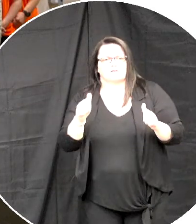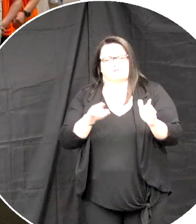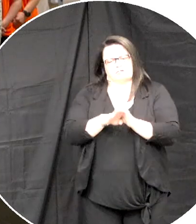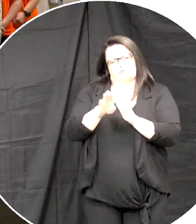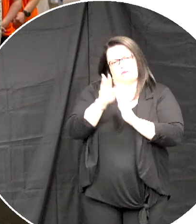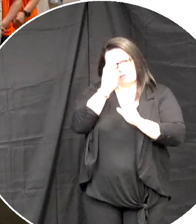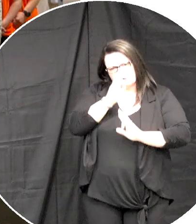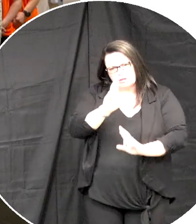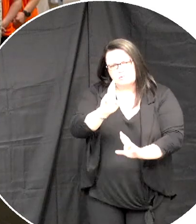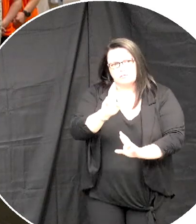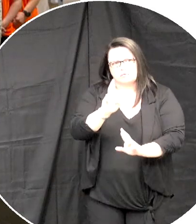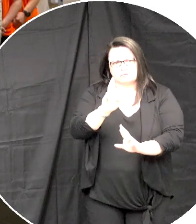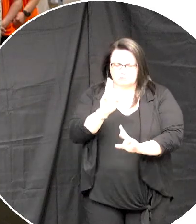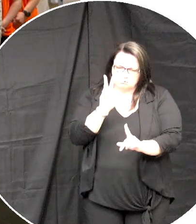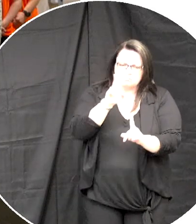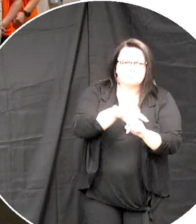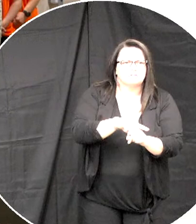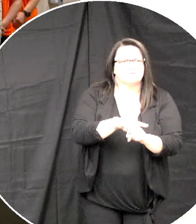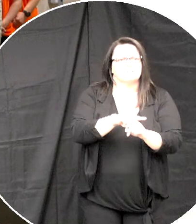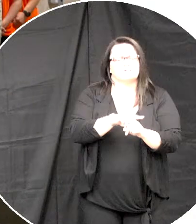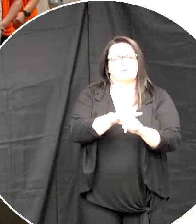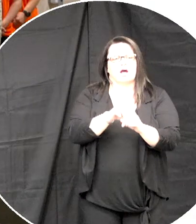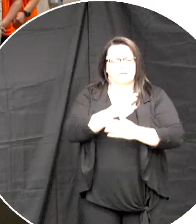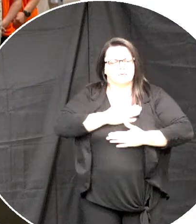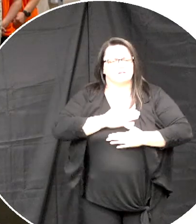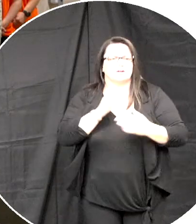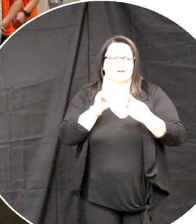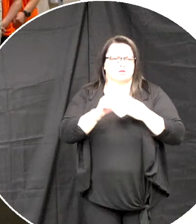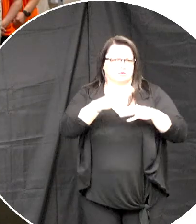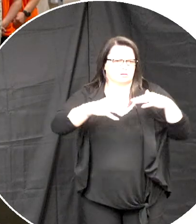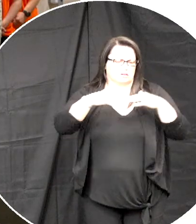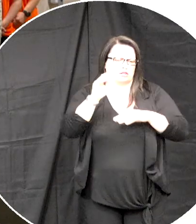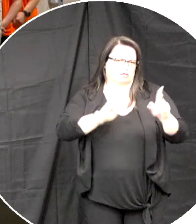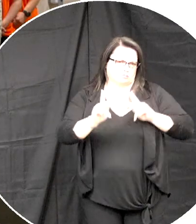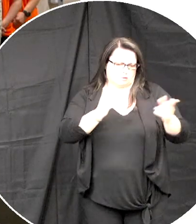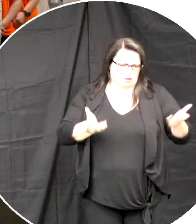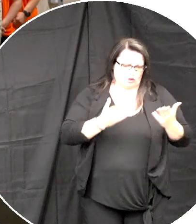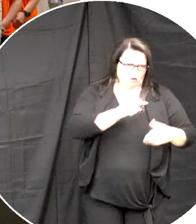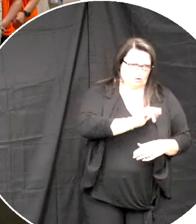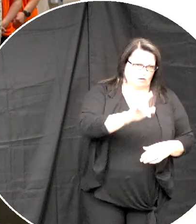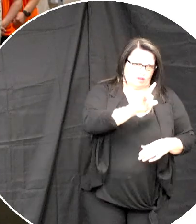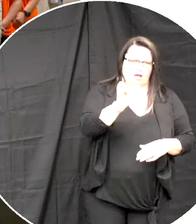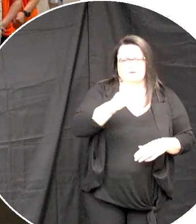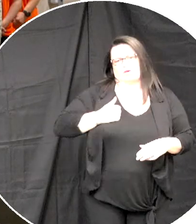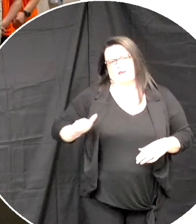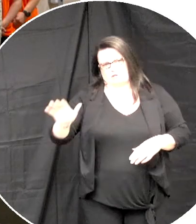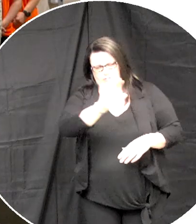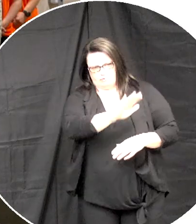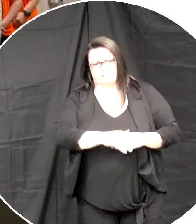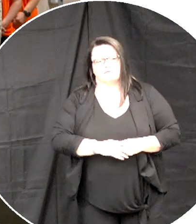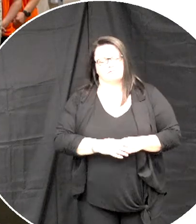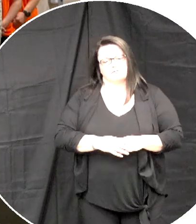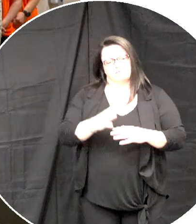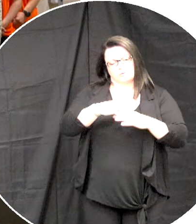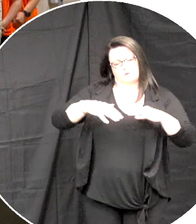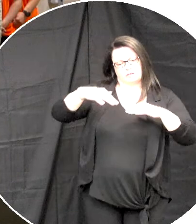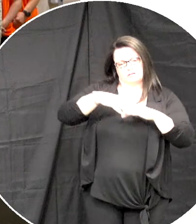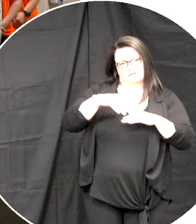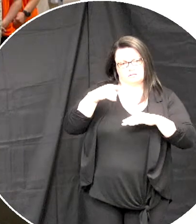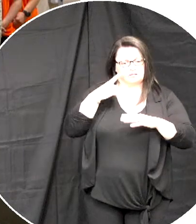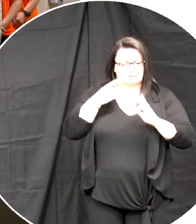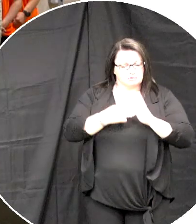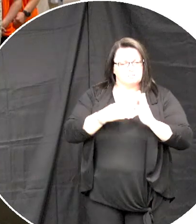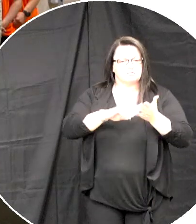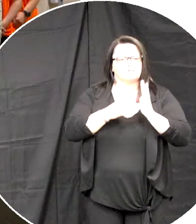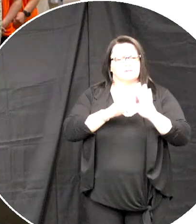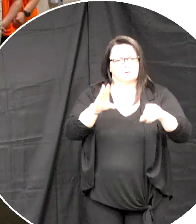and appreciation for Indigenous peoples in our province and throughout Canada. These initiatives laid a foundation to increase awareness and support the